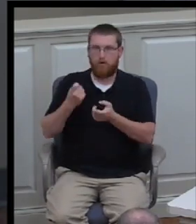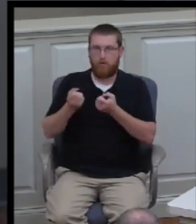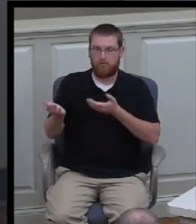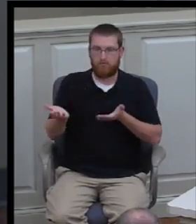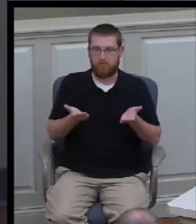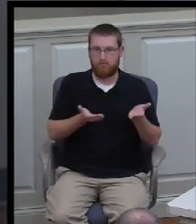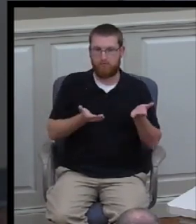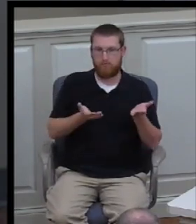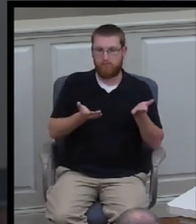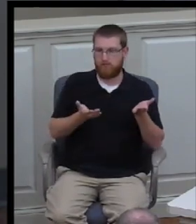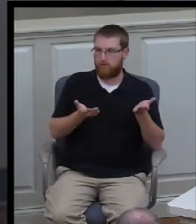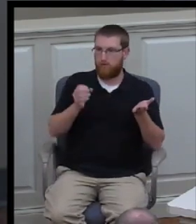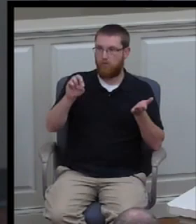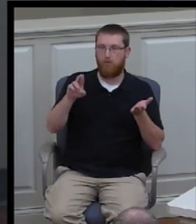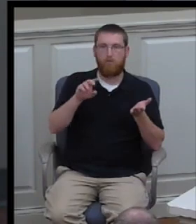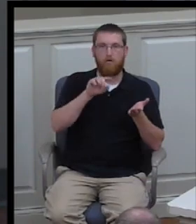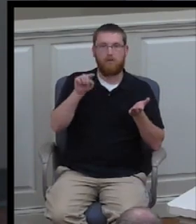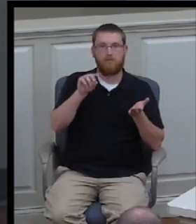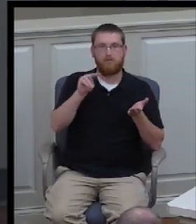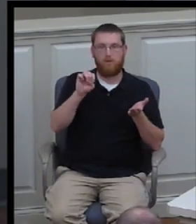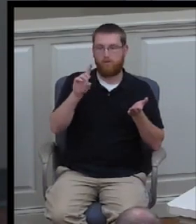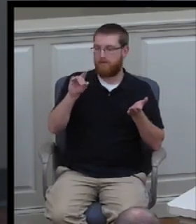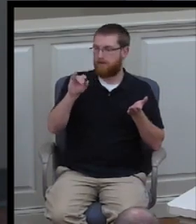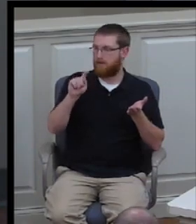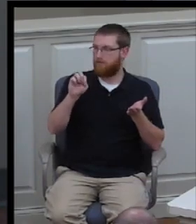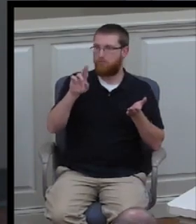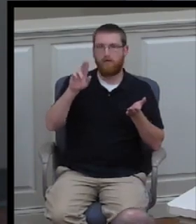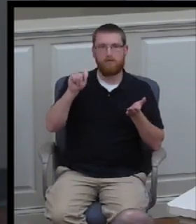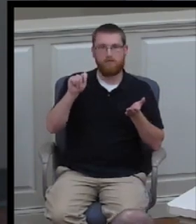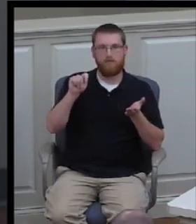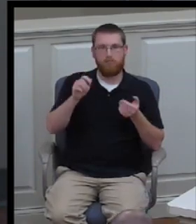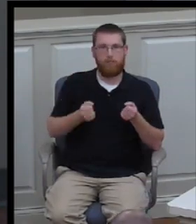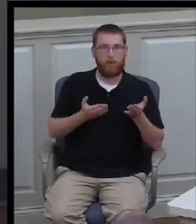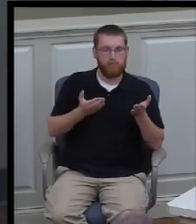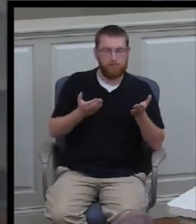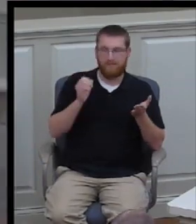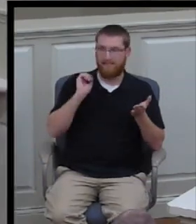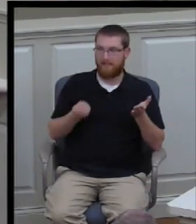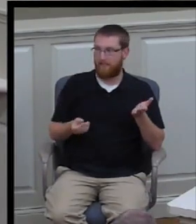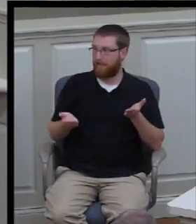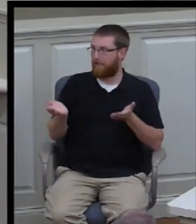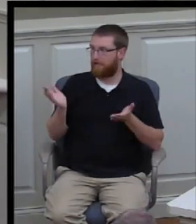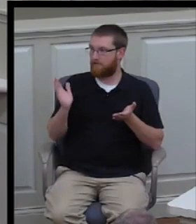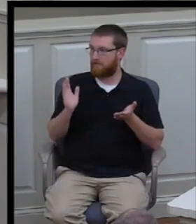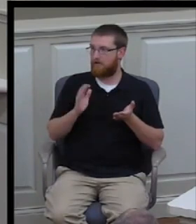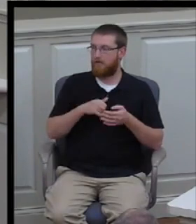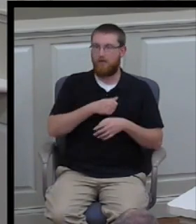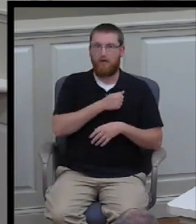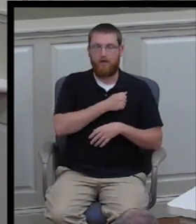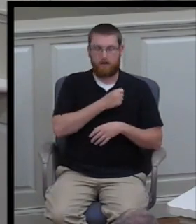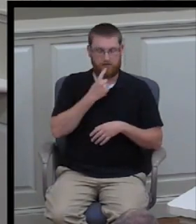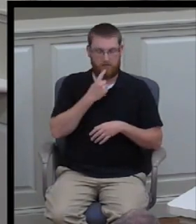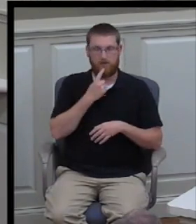case, or the zoning district, or the proposal, density, whatever. The committee was okay with